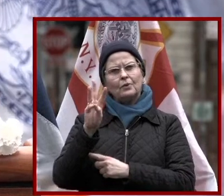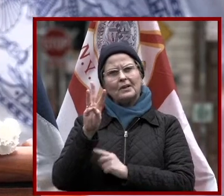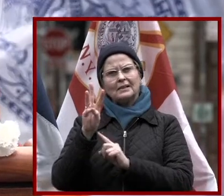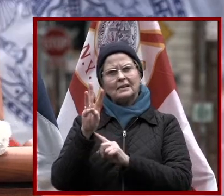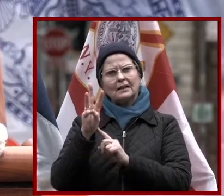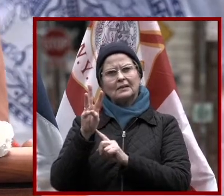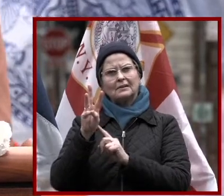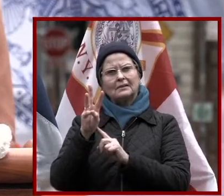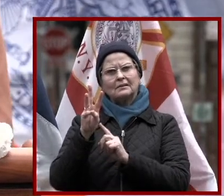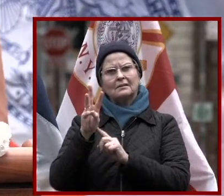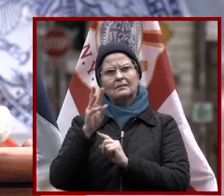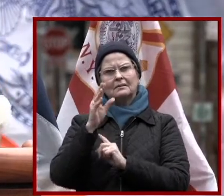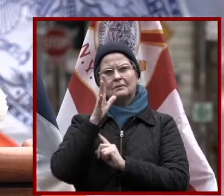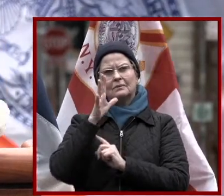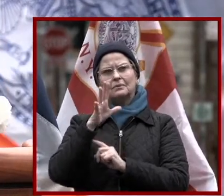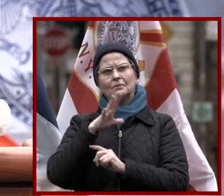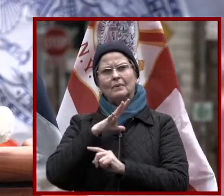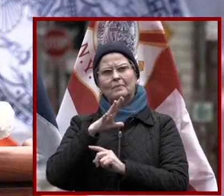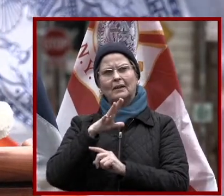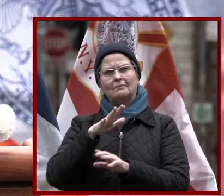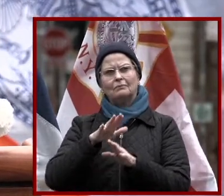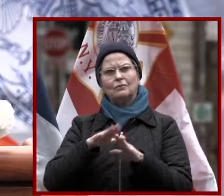were murdered here